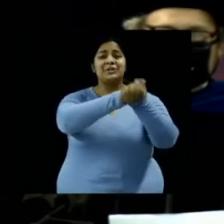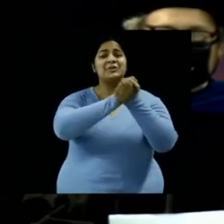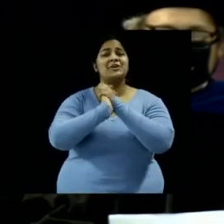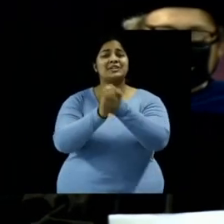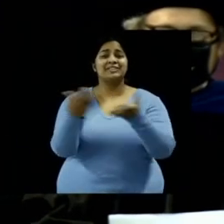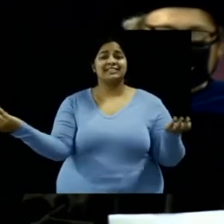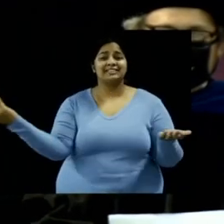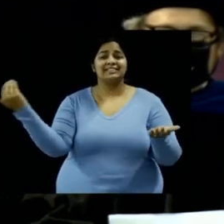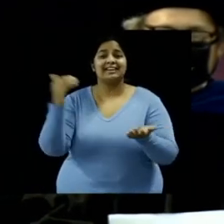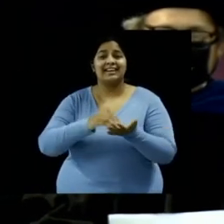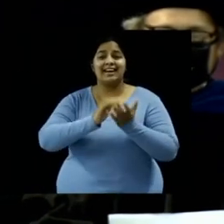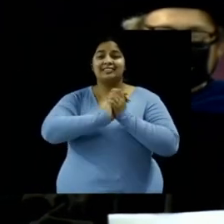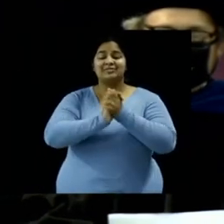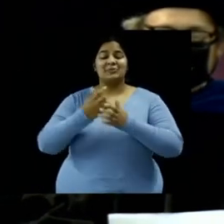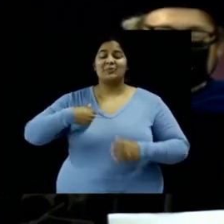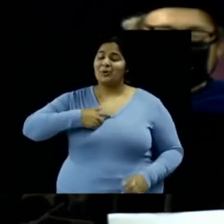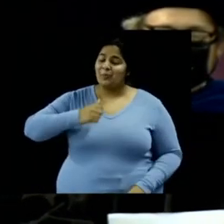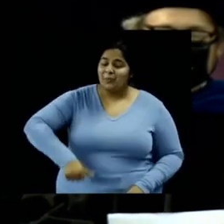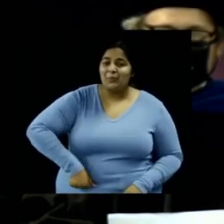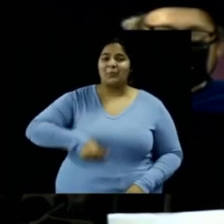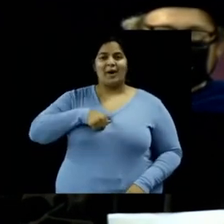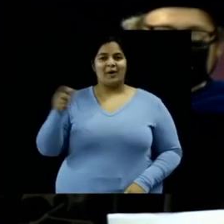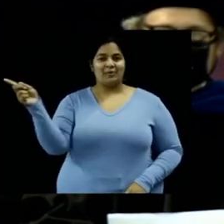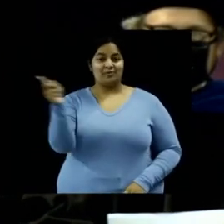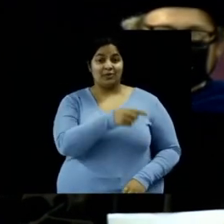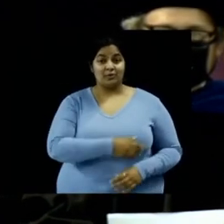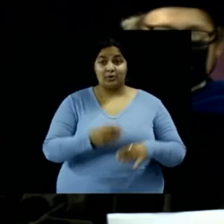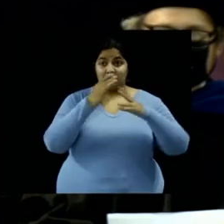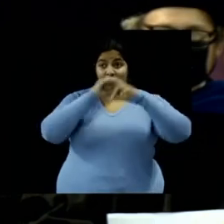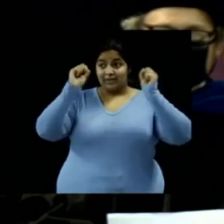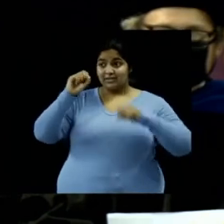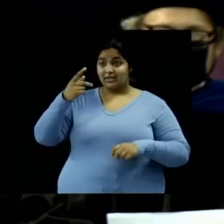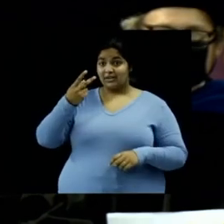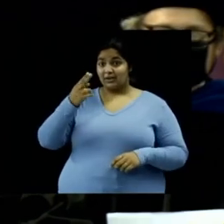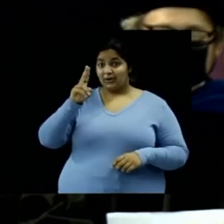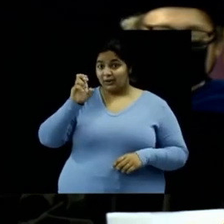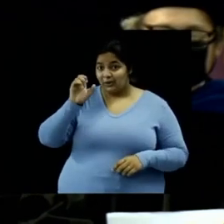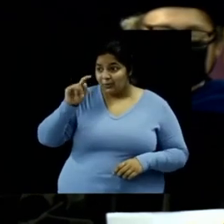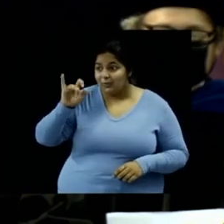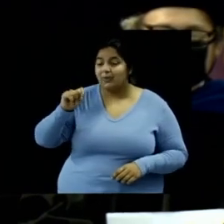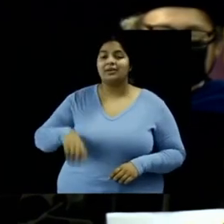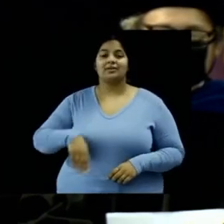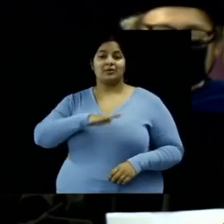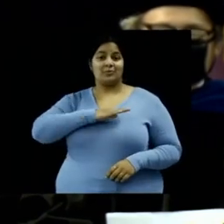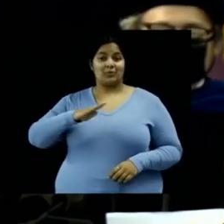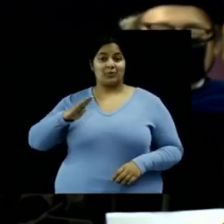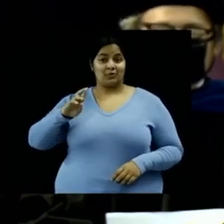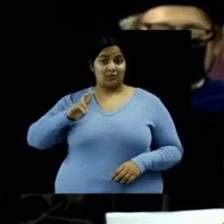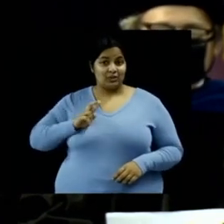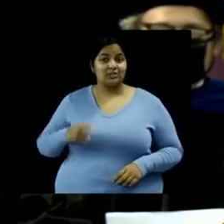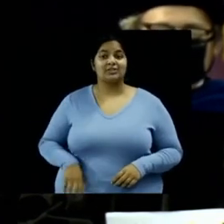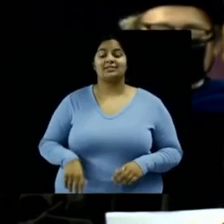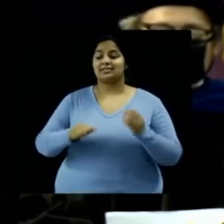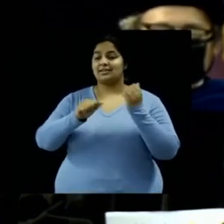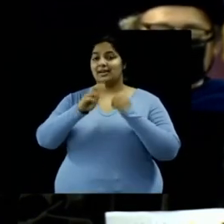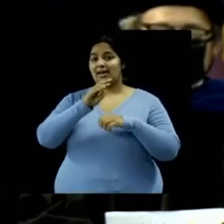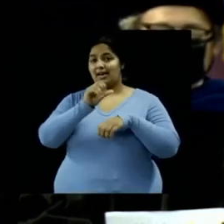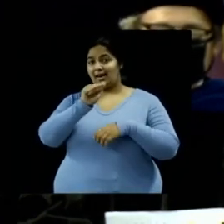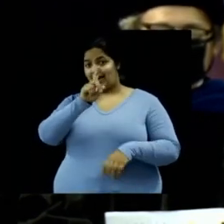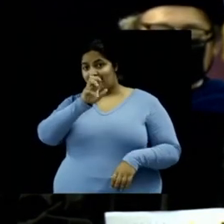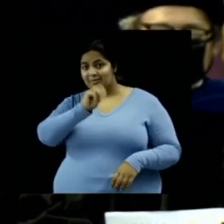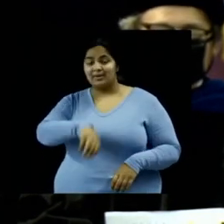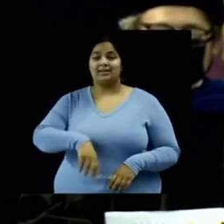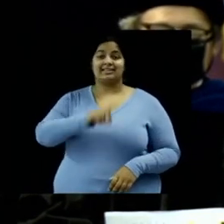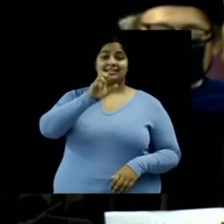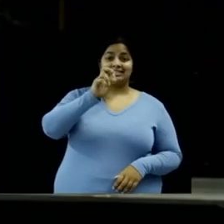Congratulations once again. We are so proud of you. President Hewitt, Board of Regents, administrators, dean,